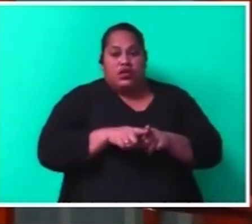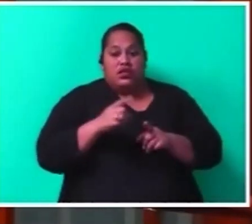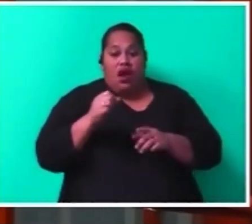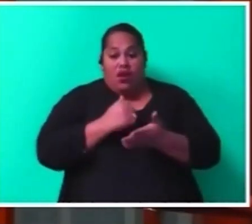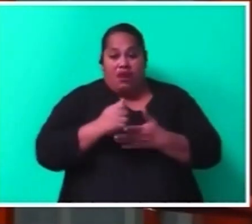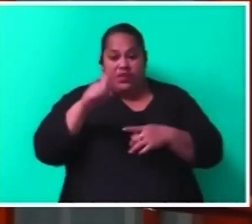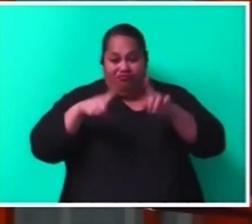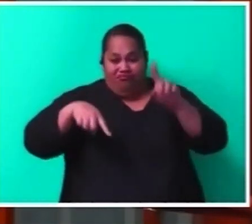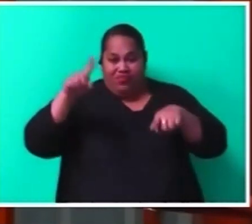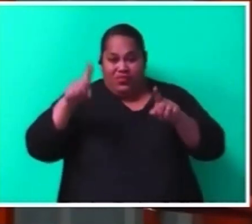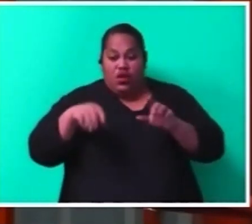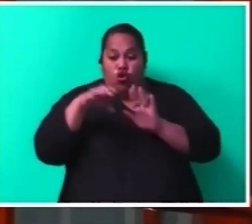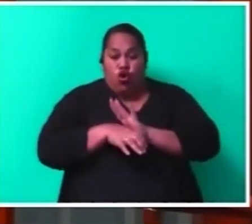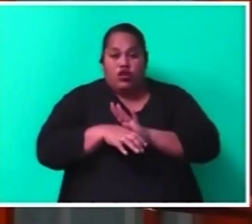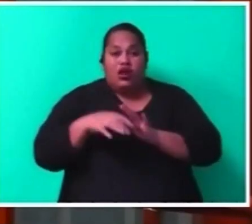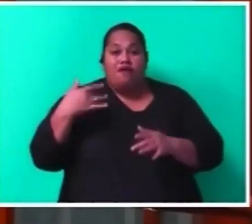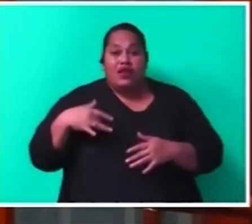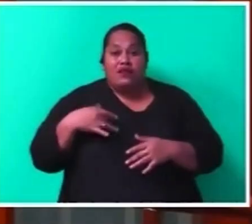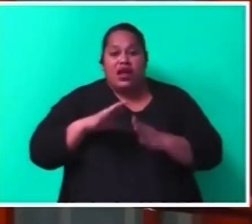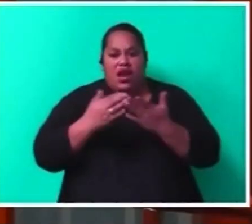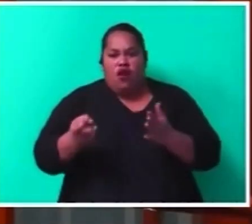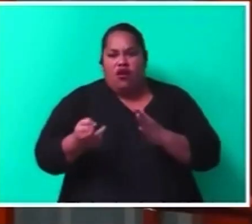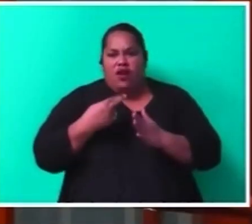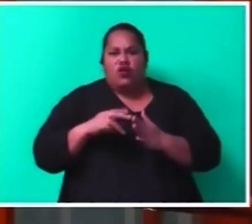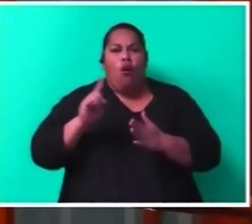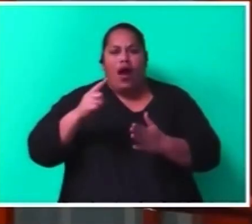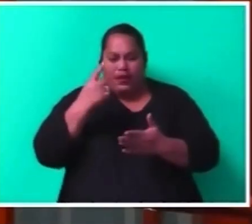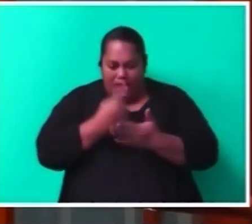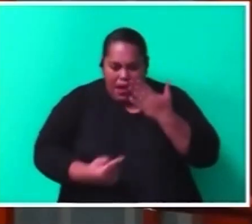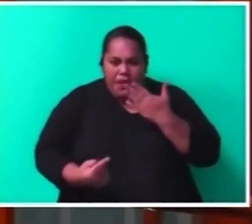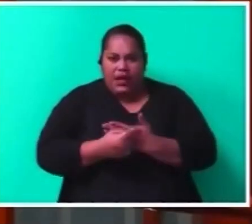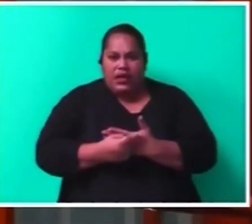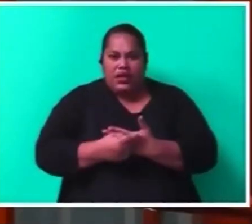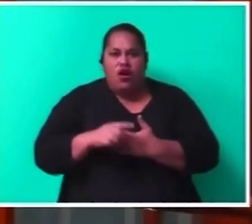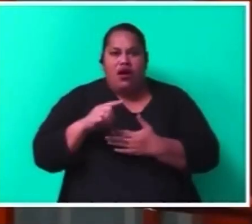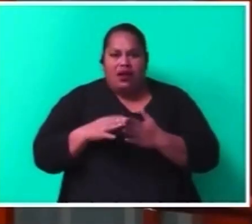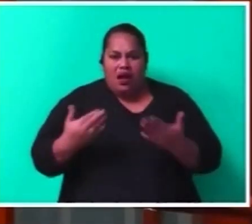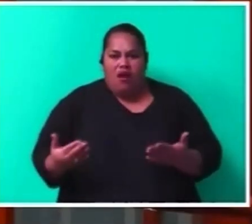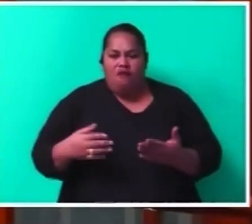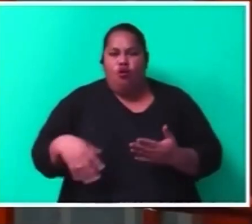guide cost of living decisions, now reflect the current reality of household spending patterns across Fiji.